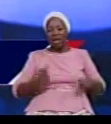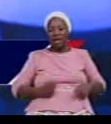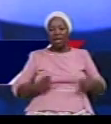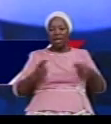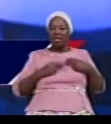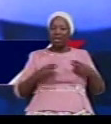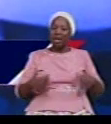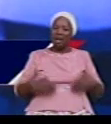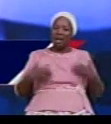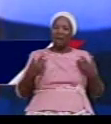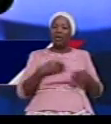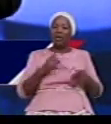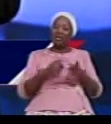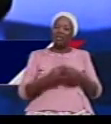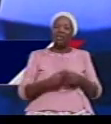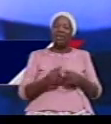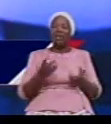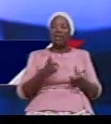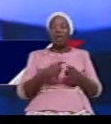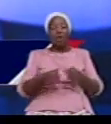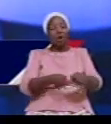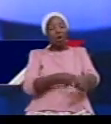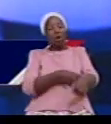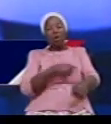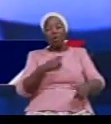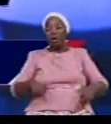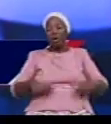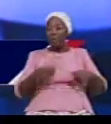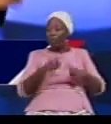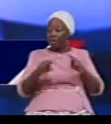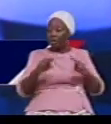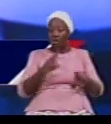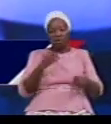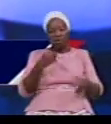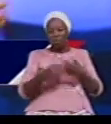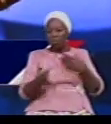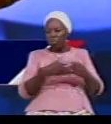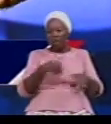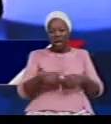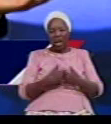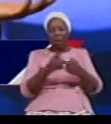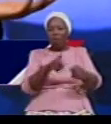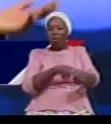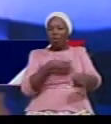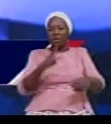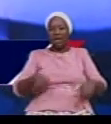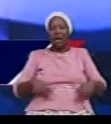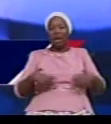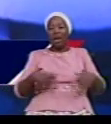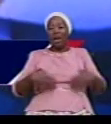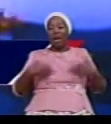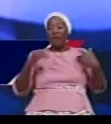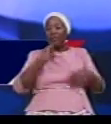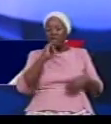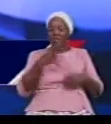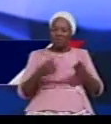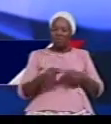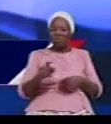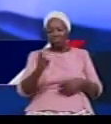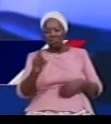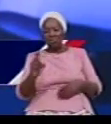possibly long life. But no matter how long the life is, live up to 100,